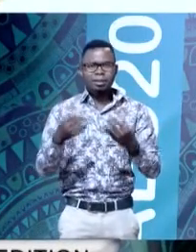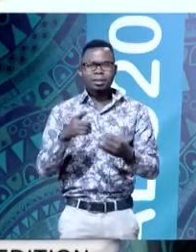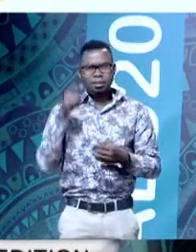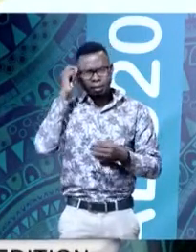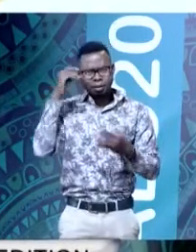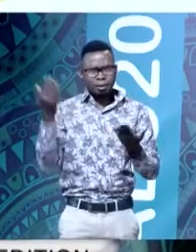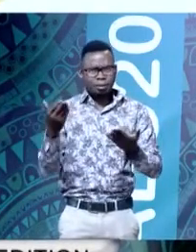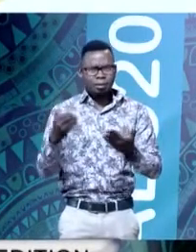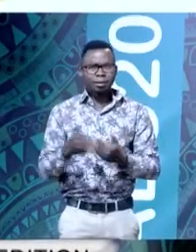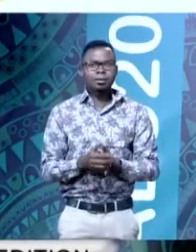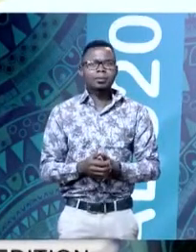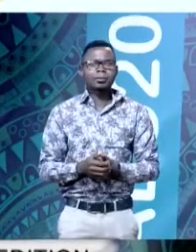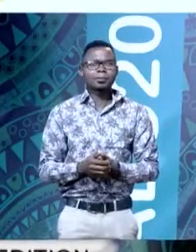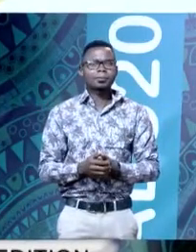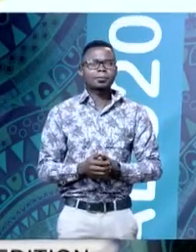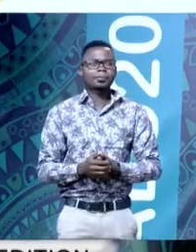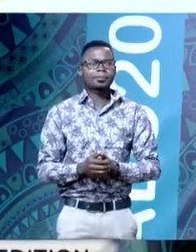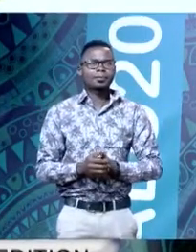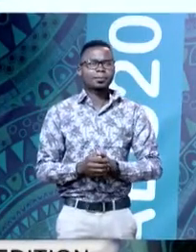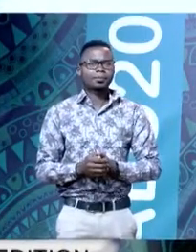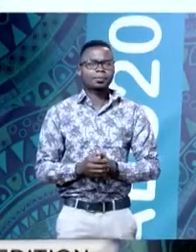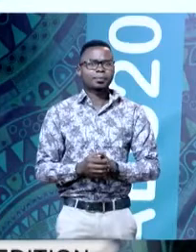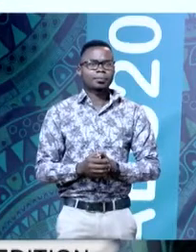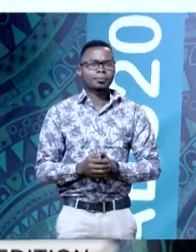Yes, well, you made a very